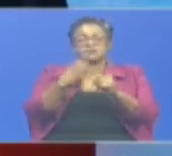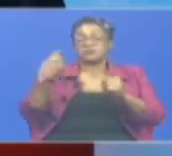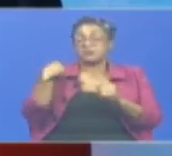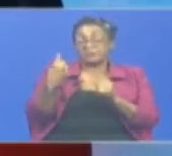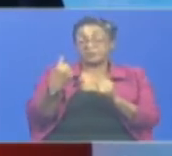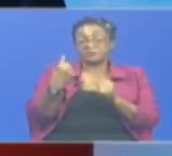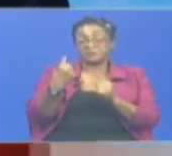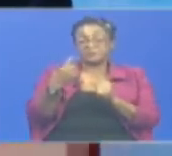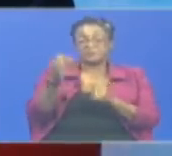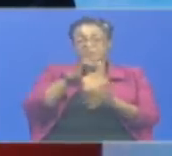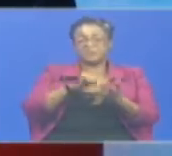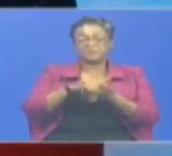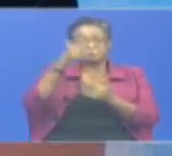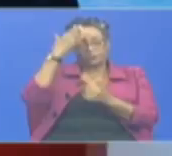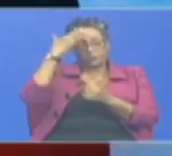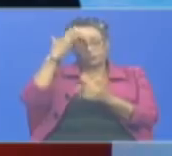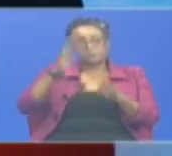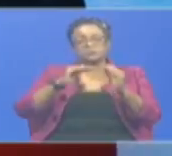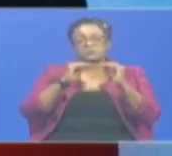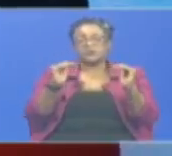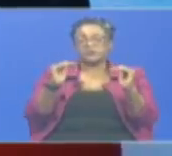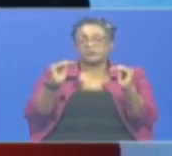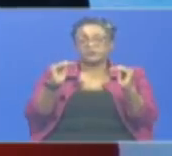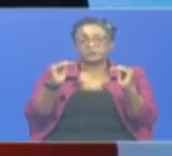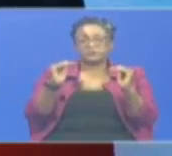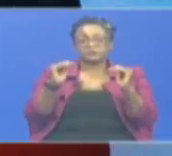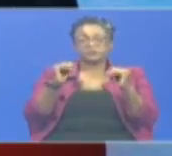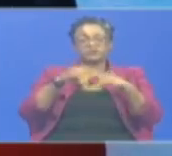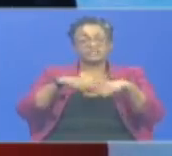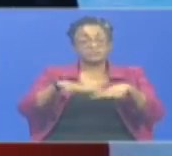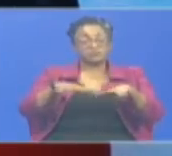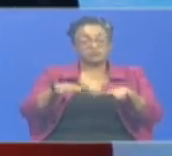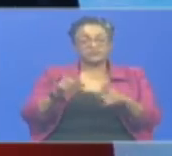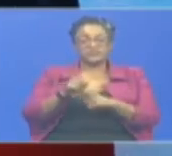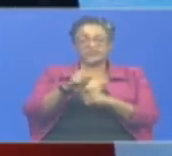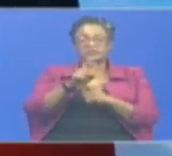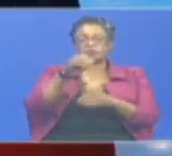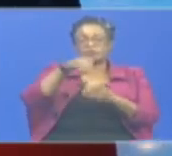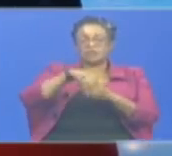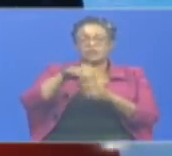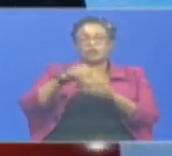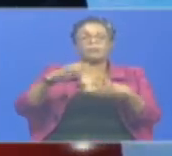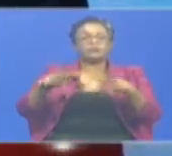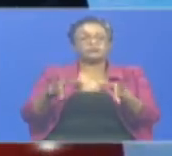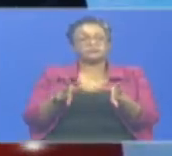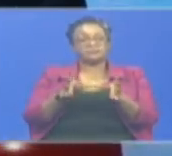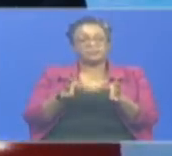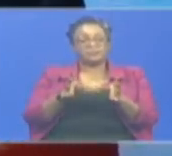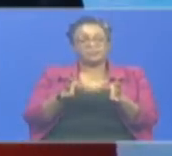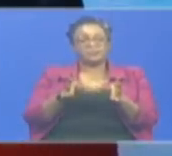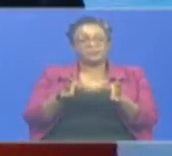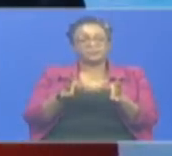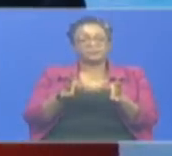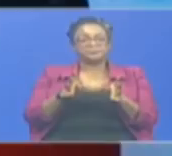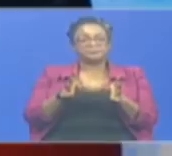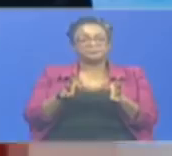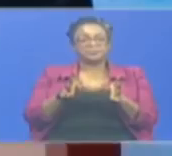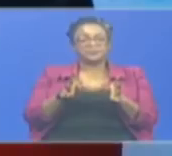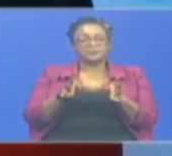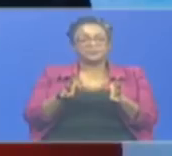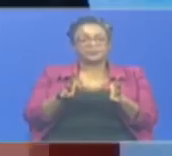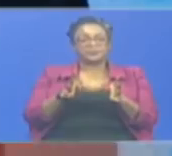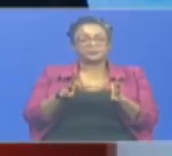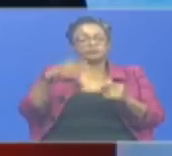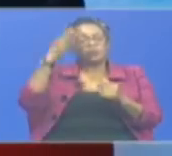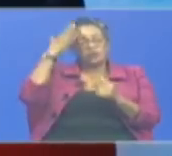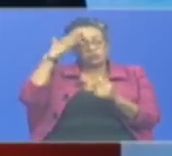to determine the level of transmission of the virus within those communities. We thank them, and knowing that